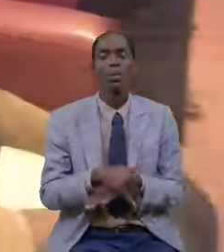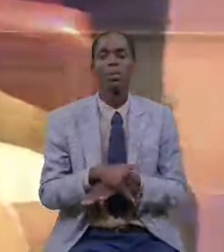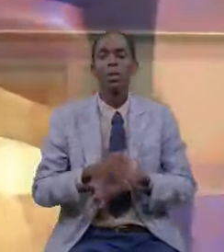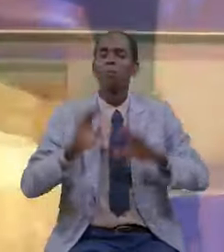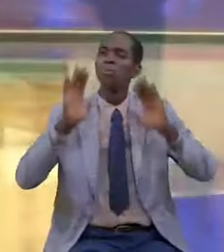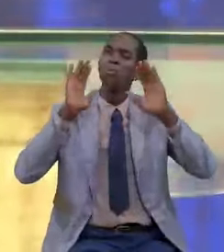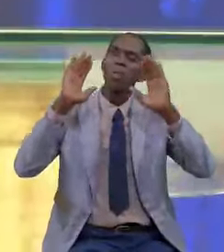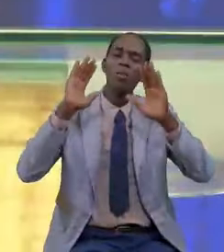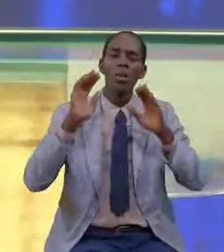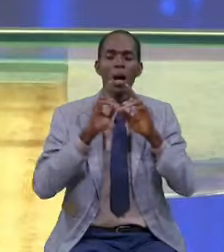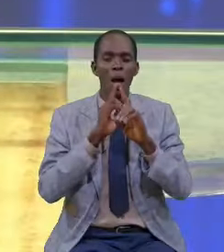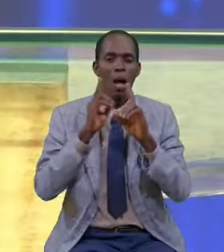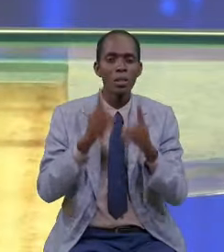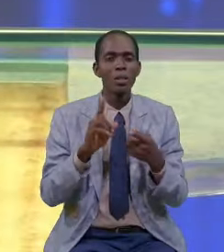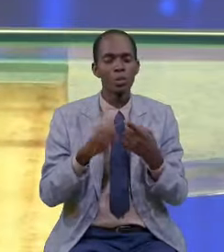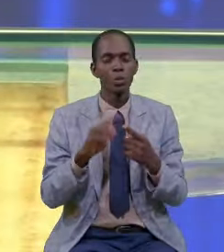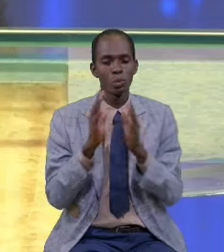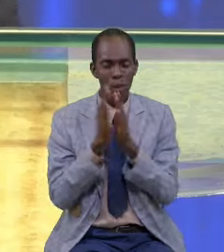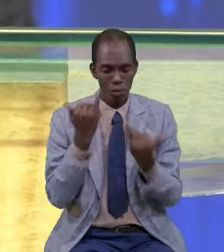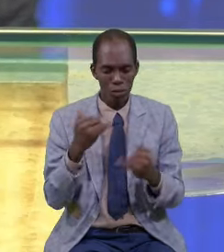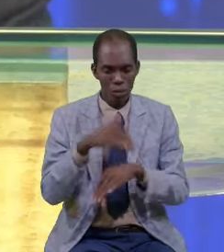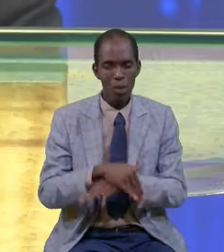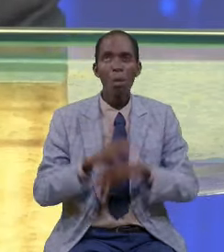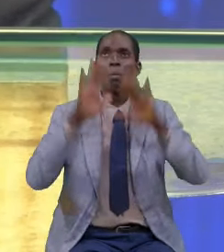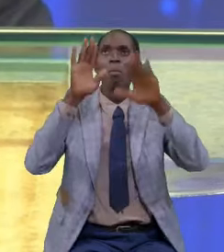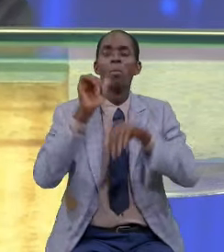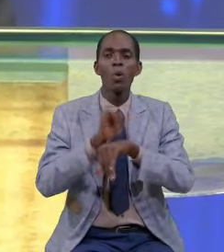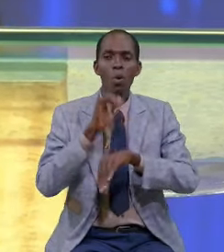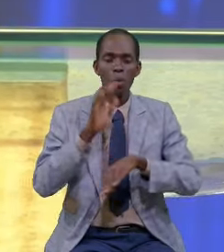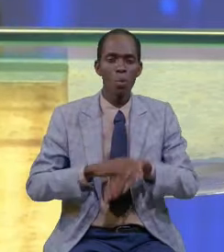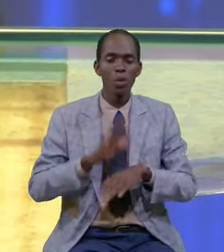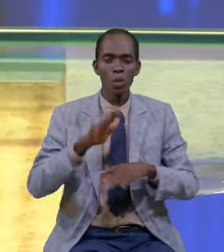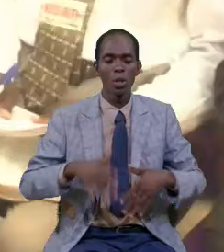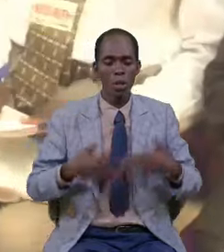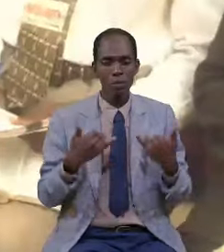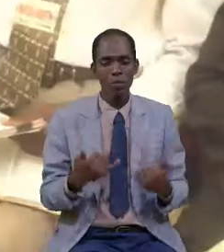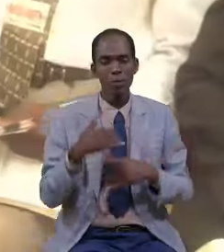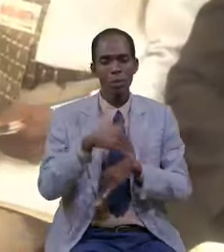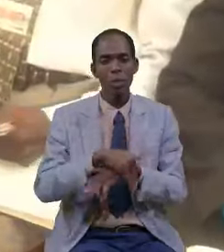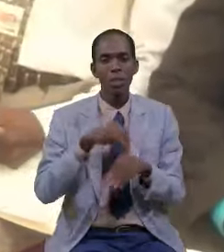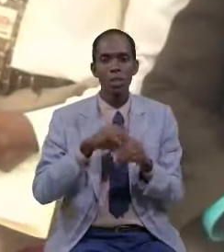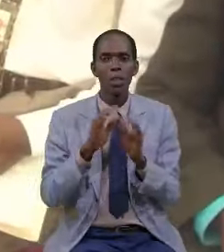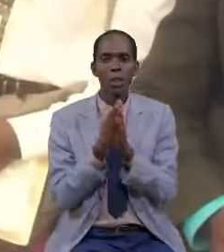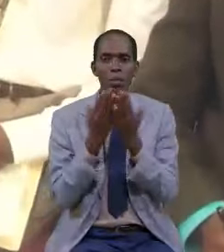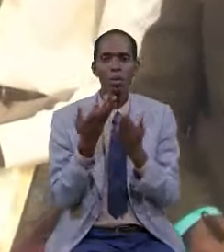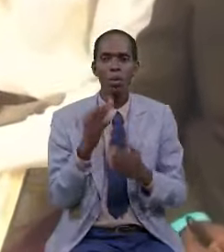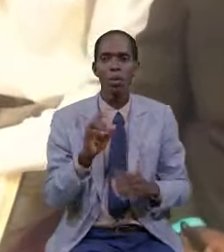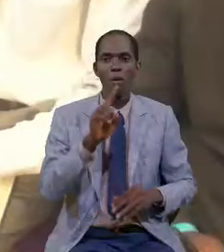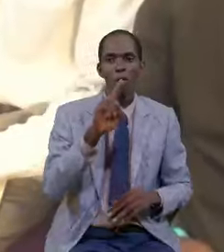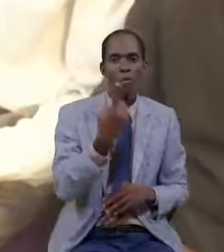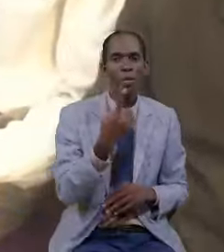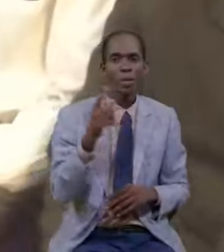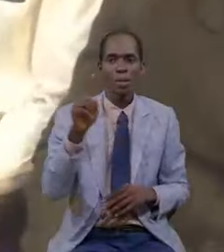answers tonight. Miracles upon your life tonight. 1 Thessalonians chapter 5.